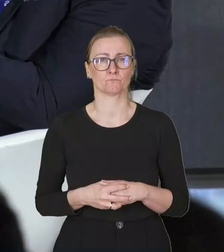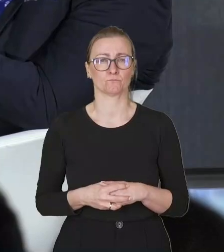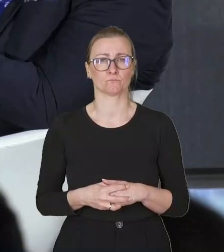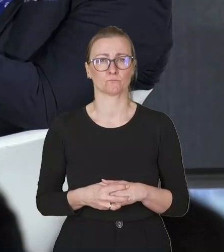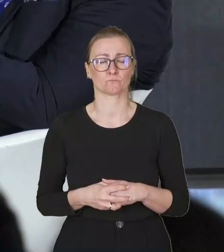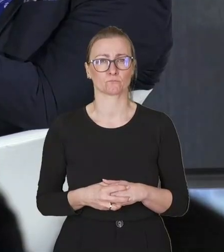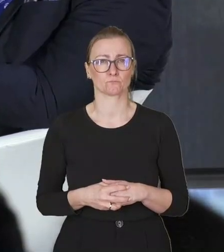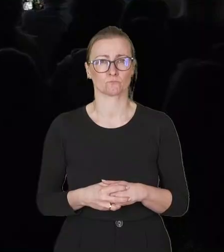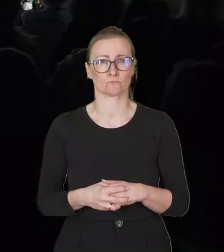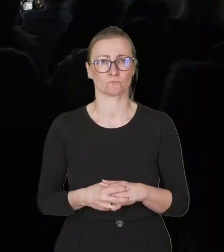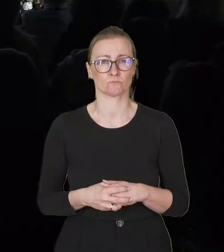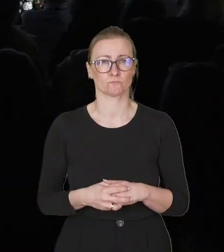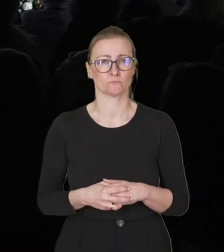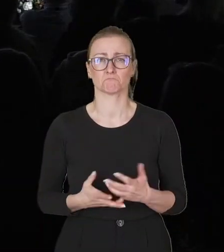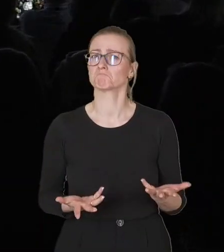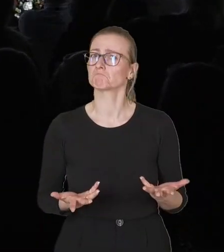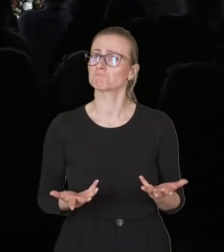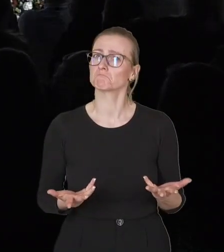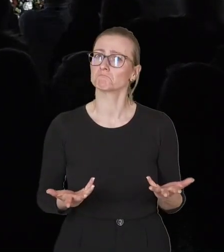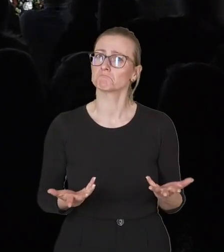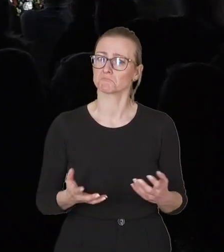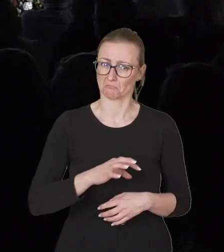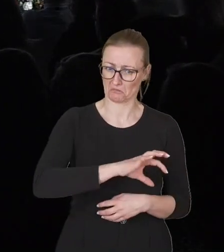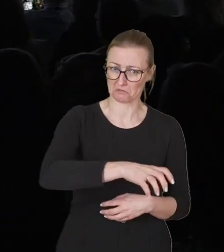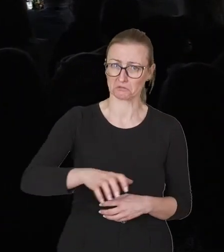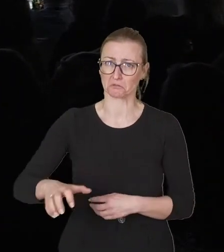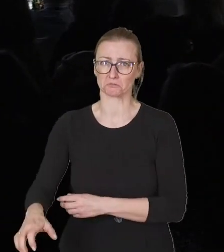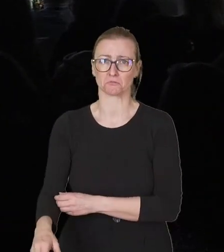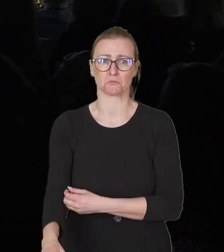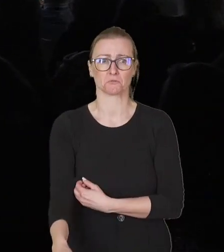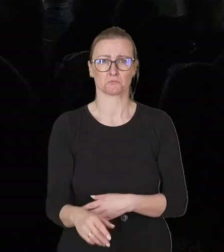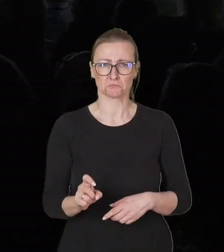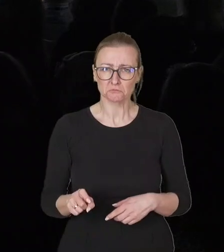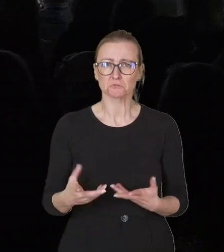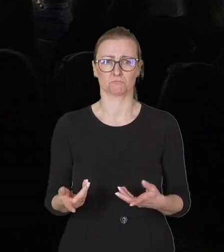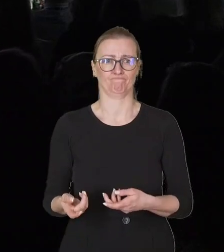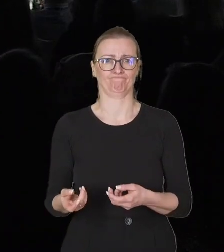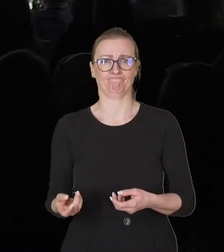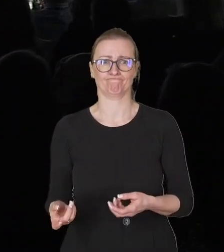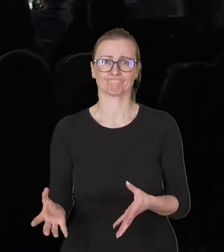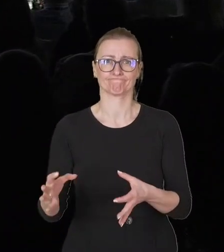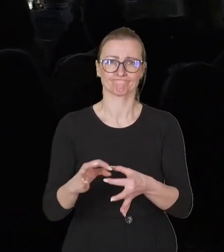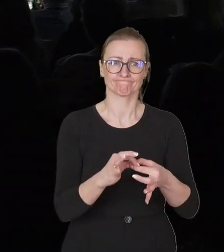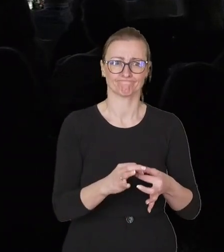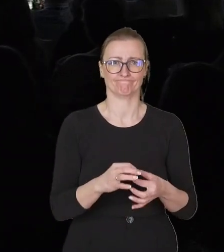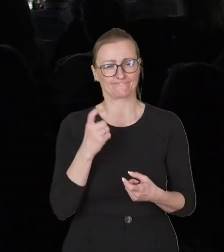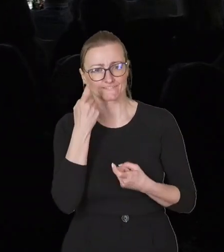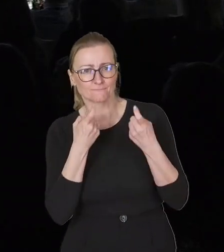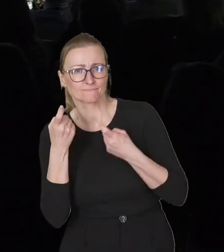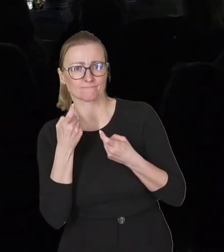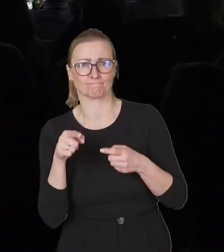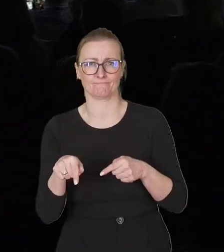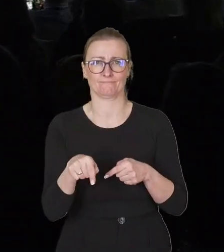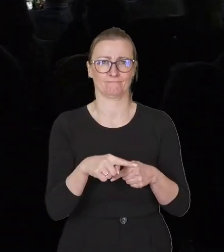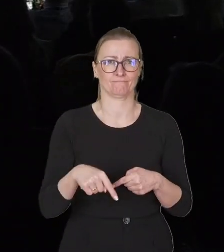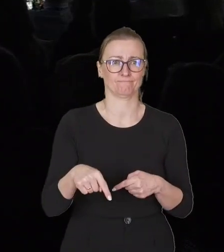coherence at this level. Mm-hmm. Thank you. I just want to turn next to Łukasz, because I know that you as a company, the Vigo,